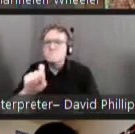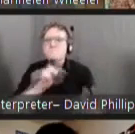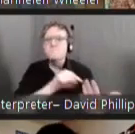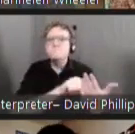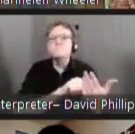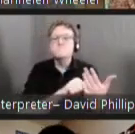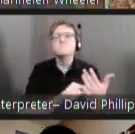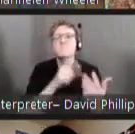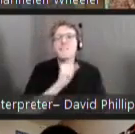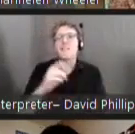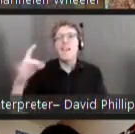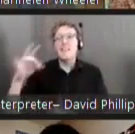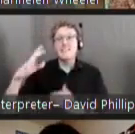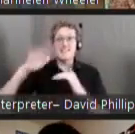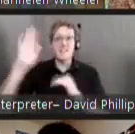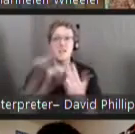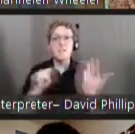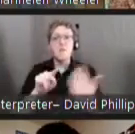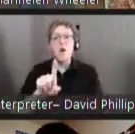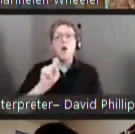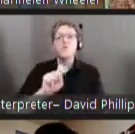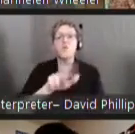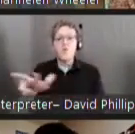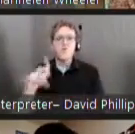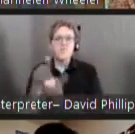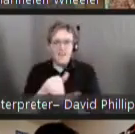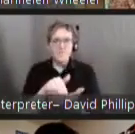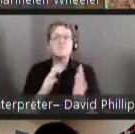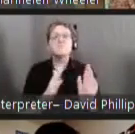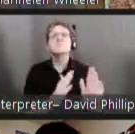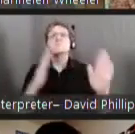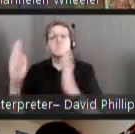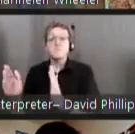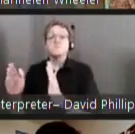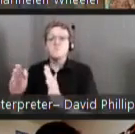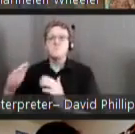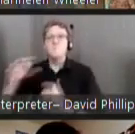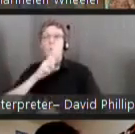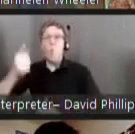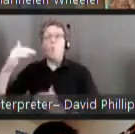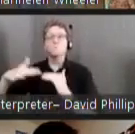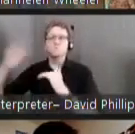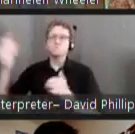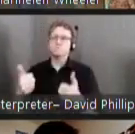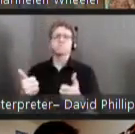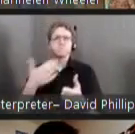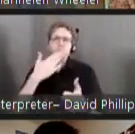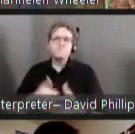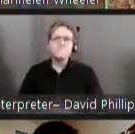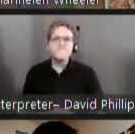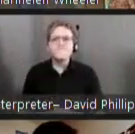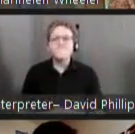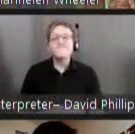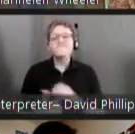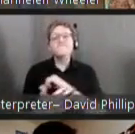older populations, we are doing very well in terms of the majority of them having at least one dose. Alachua County rates in the